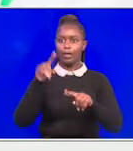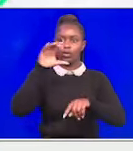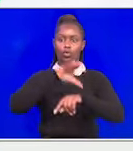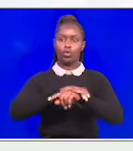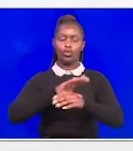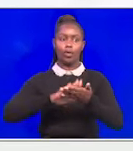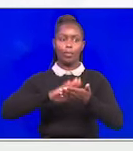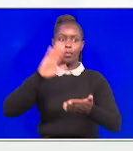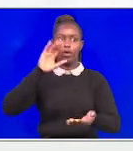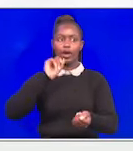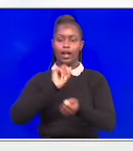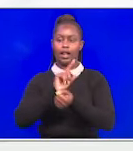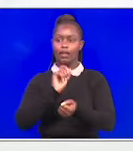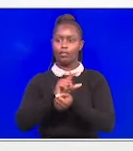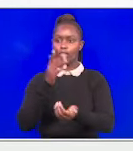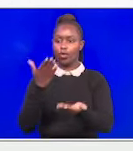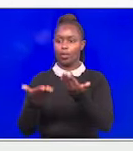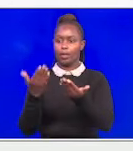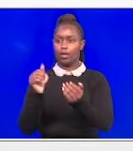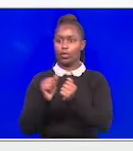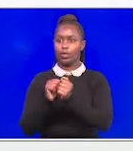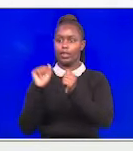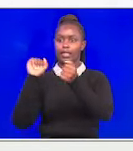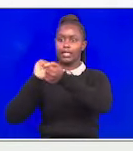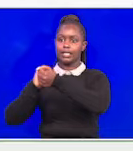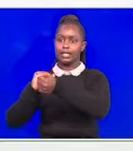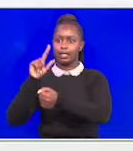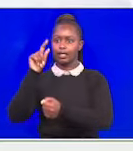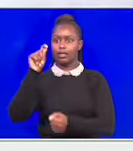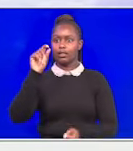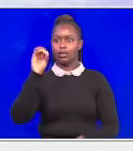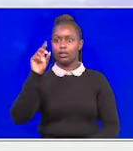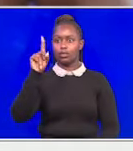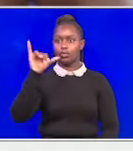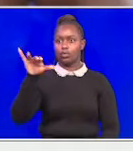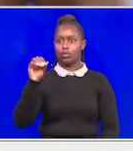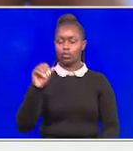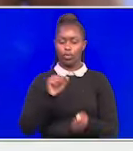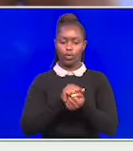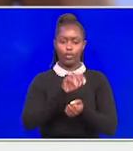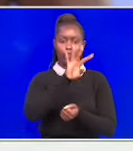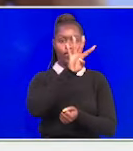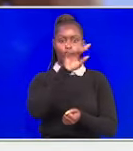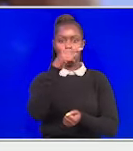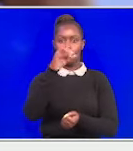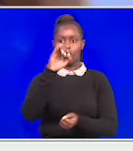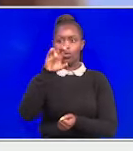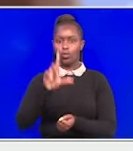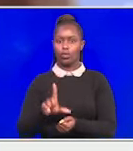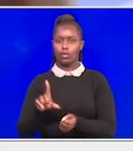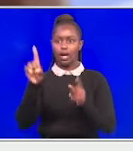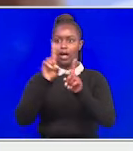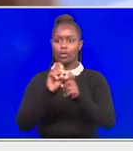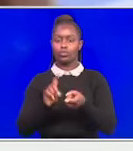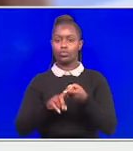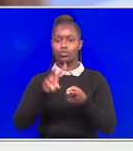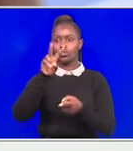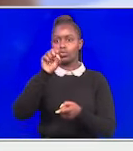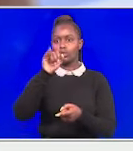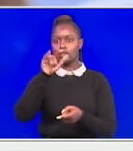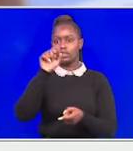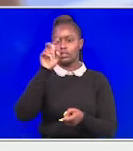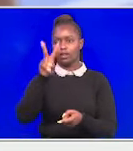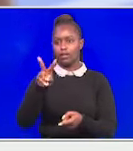total of 11 compared to 10 at the Tokyo, with 4 gold, 2 silver and 5 bronze. Once again for Team